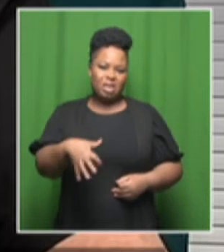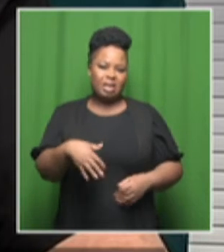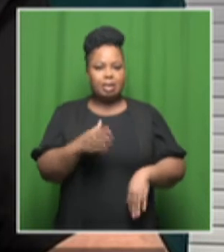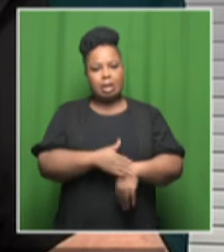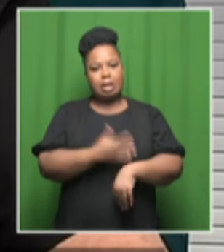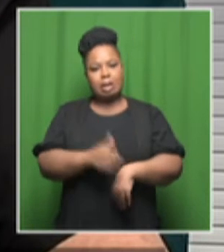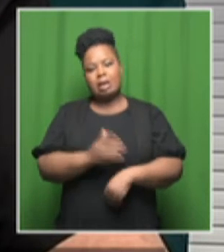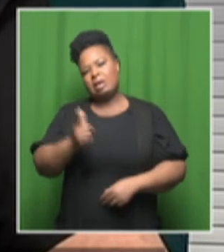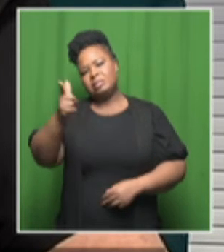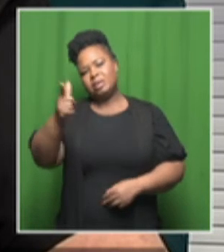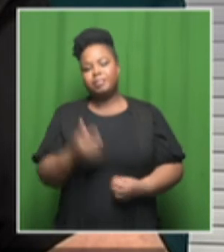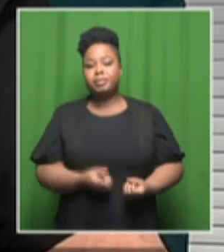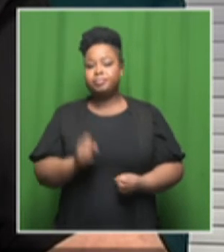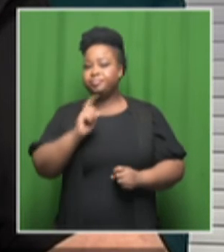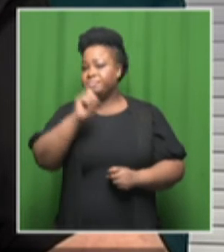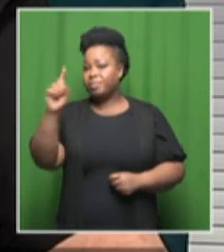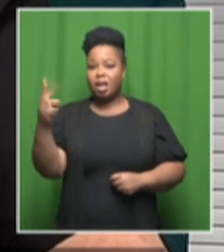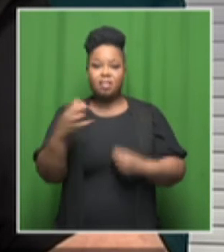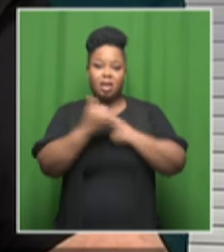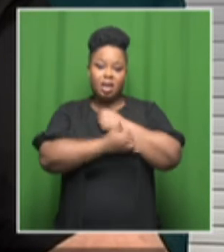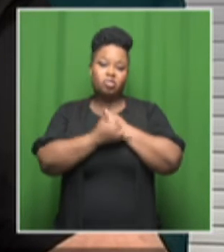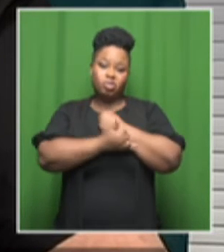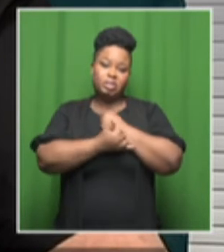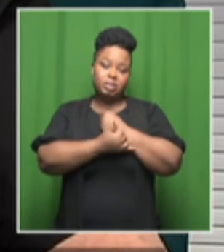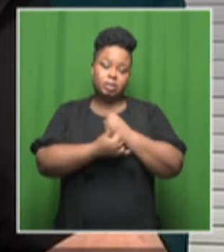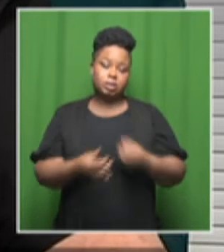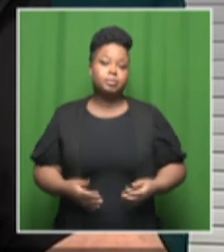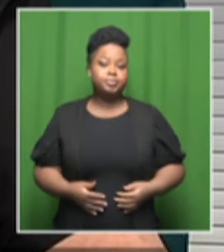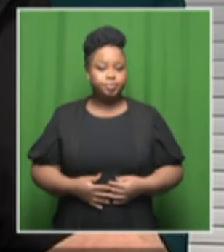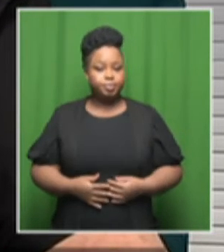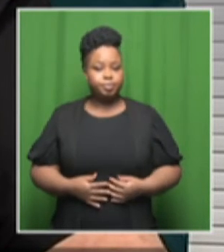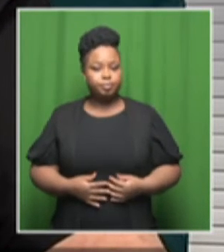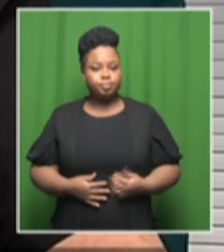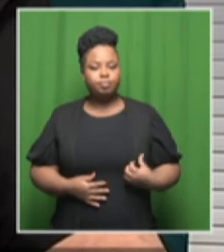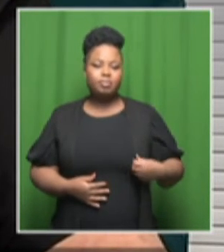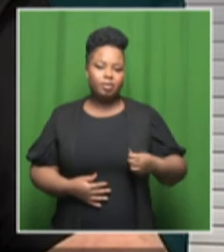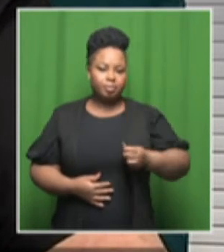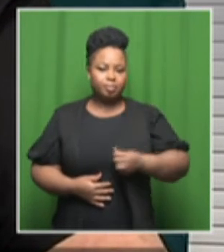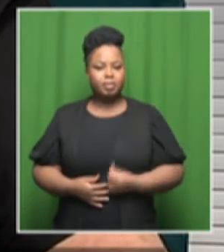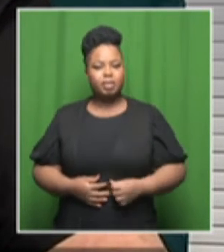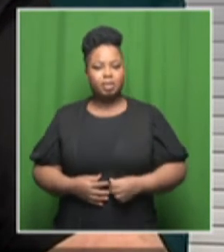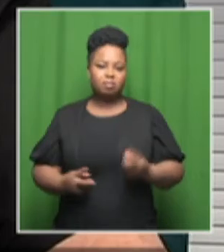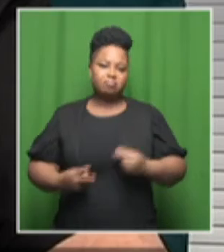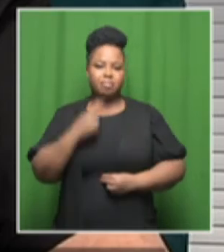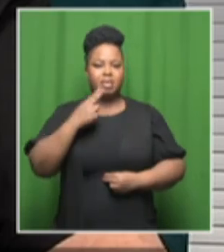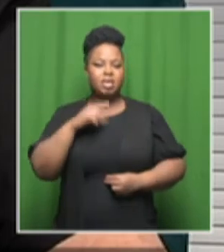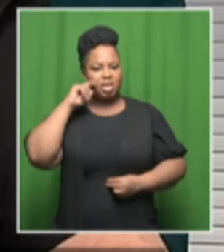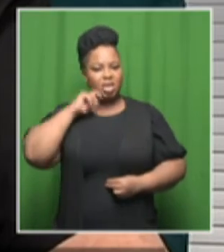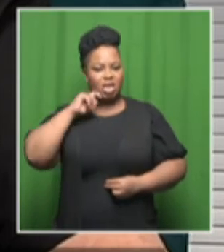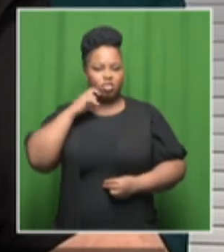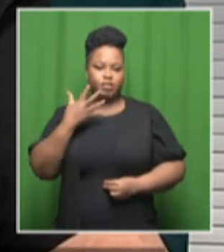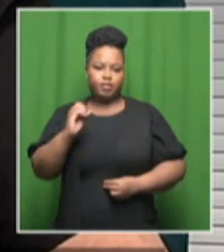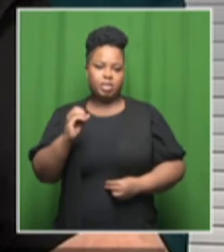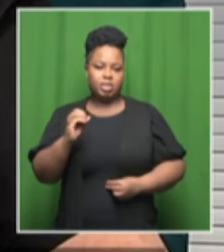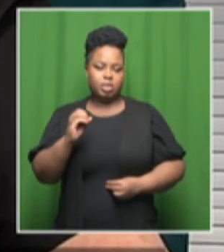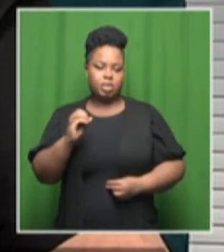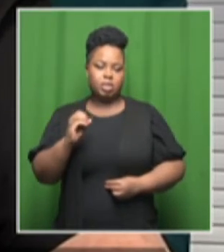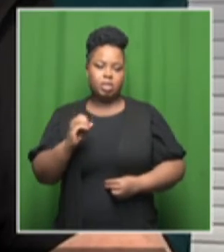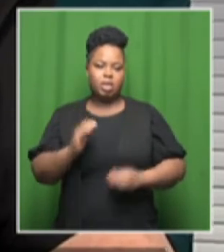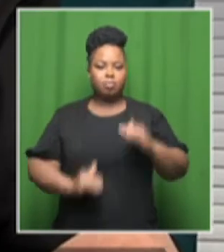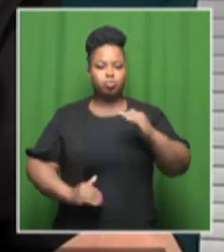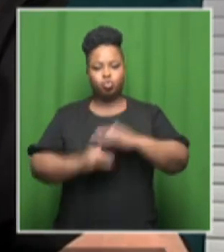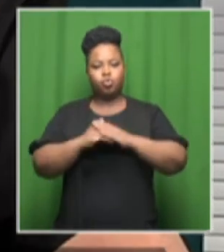most countries and in most units, big units in the world, the cutoff age is 50 years of age. It's 50 years of age. Well, I